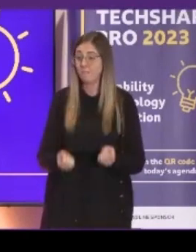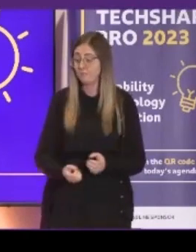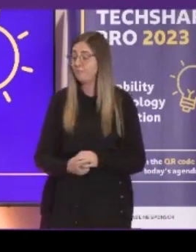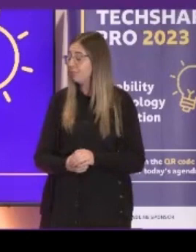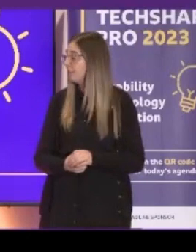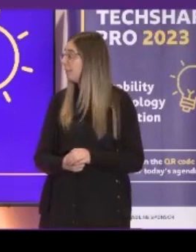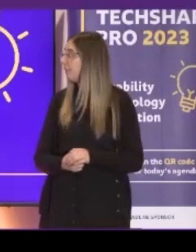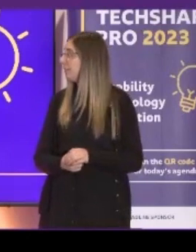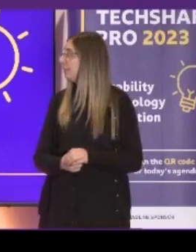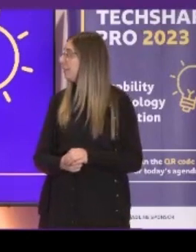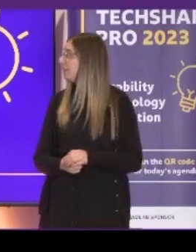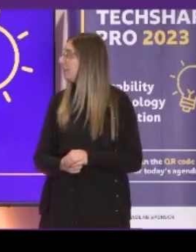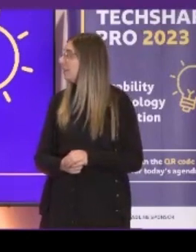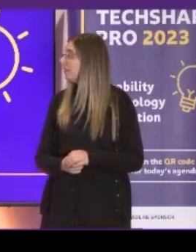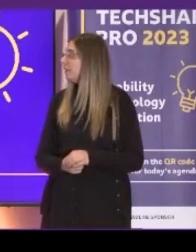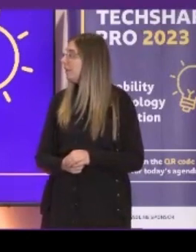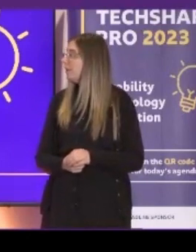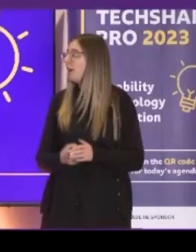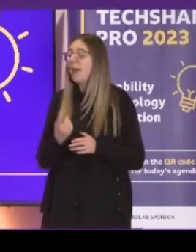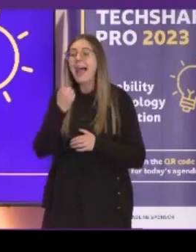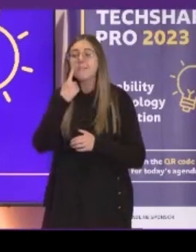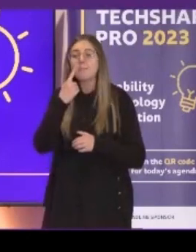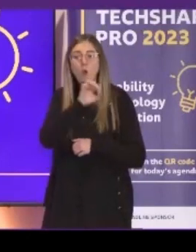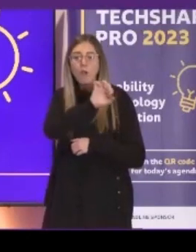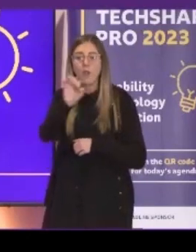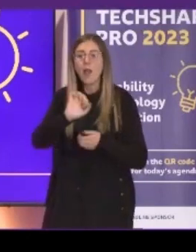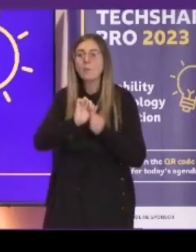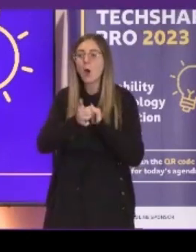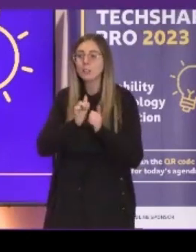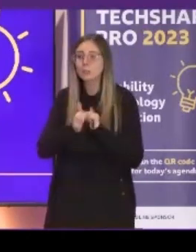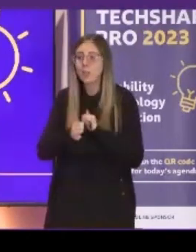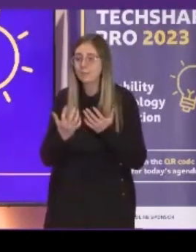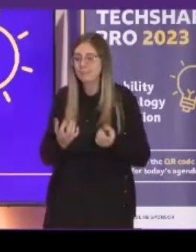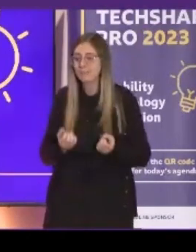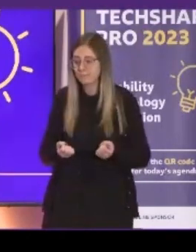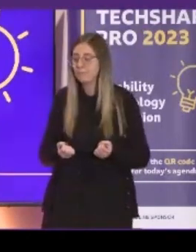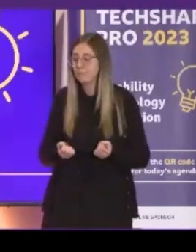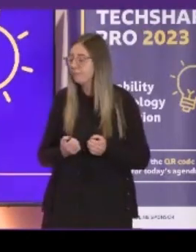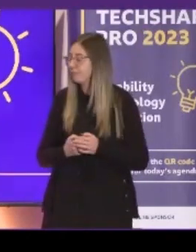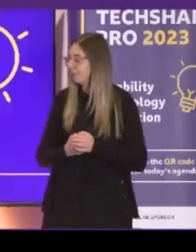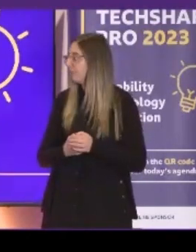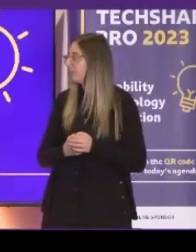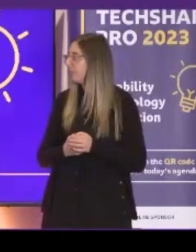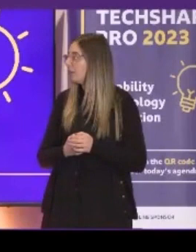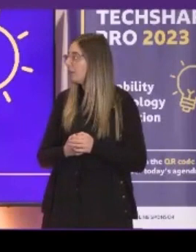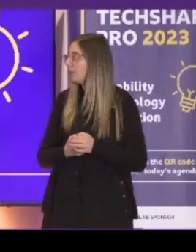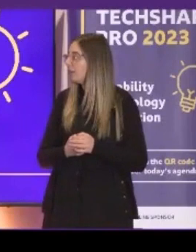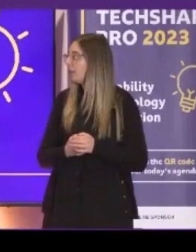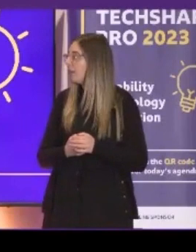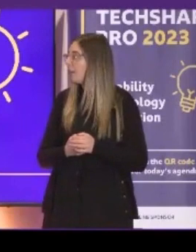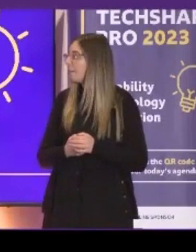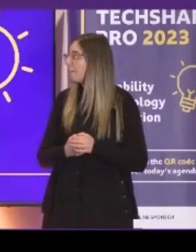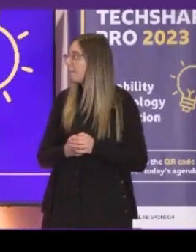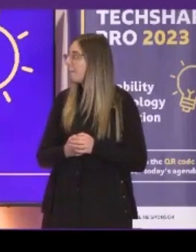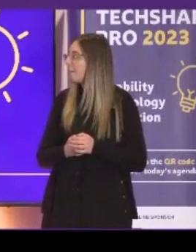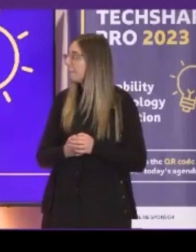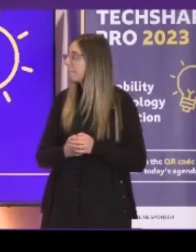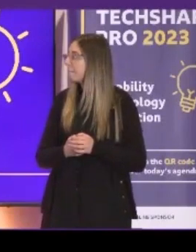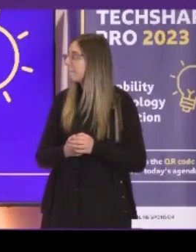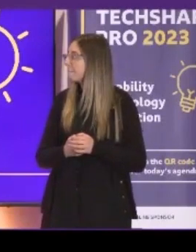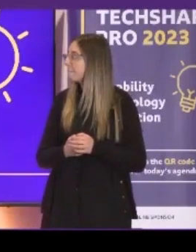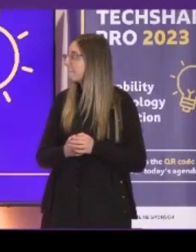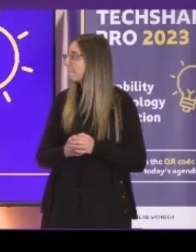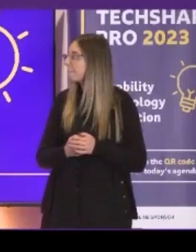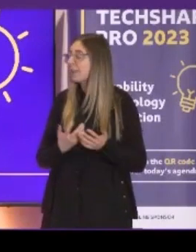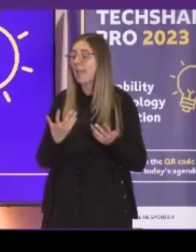You can look at the partnerships you work with as well, so thinking about how you would scale. So it comes down to your requirements